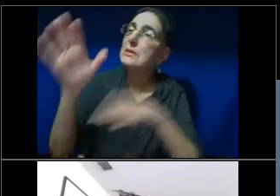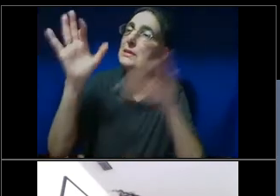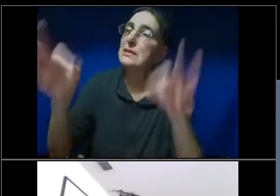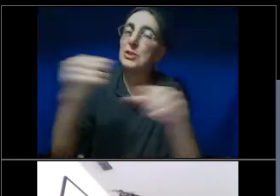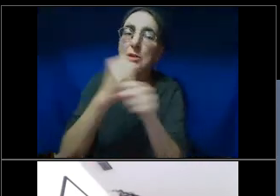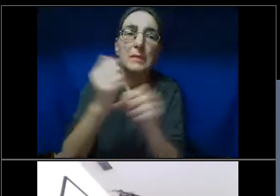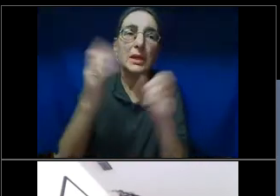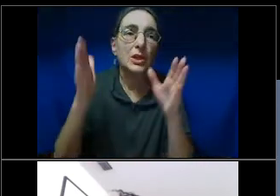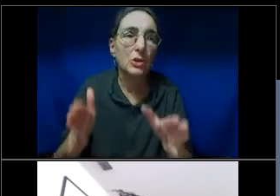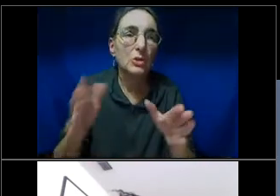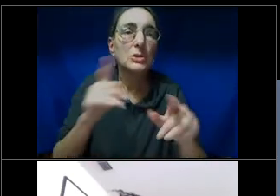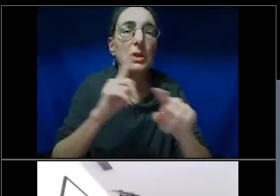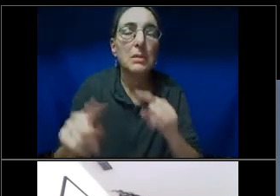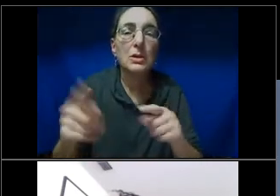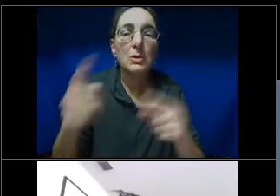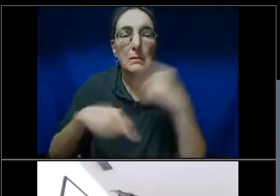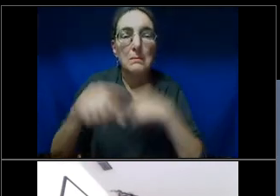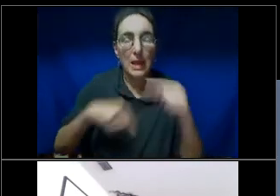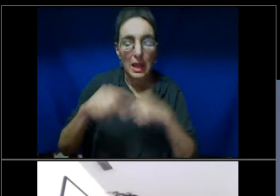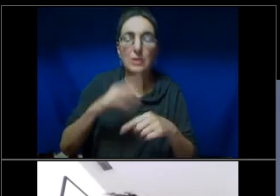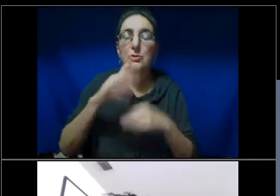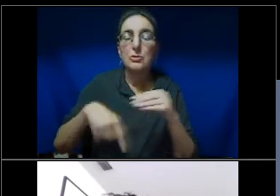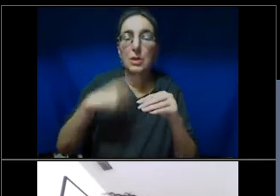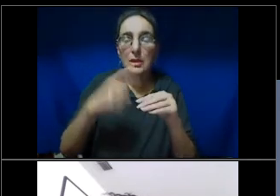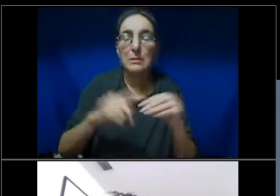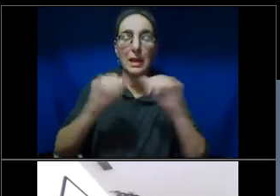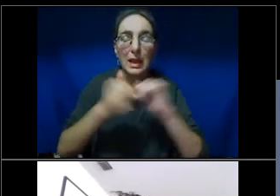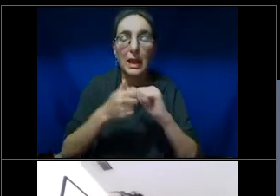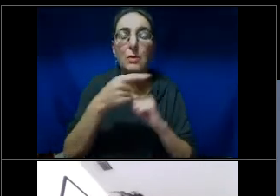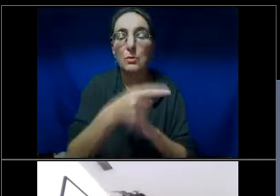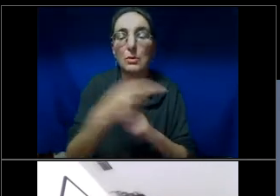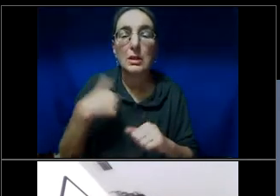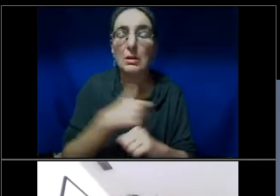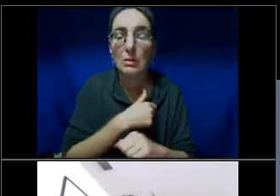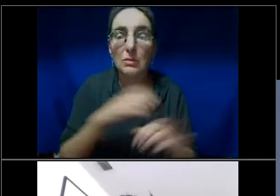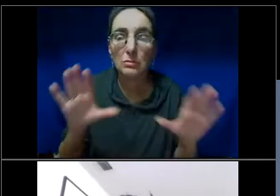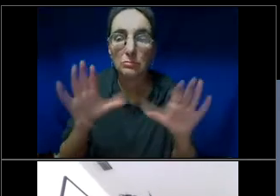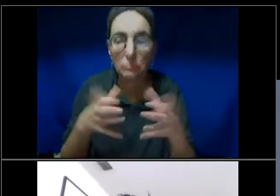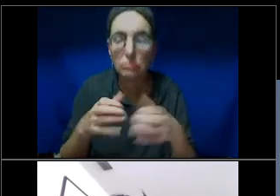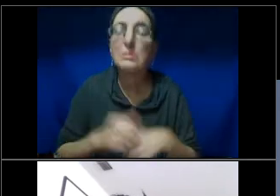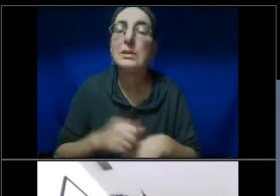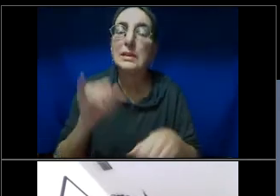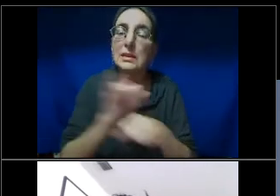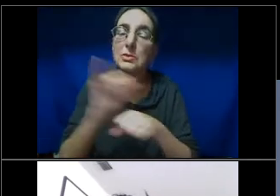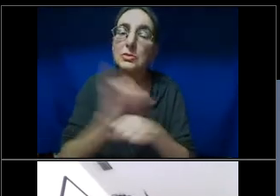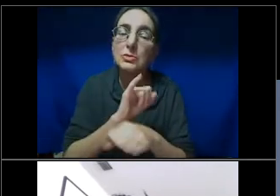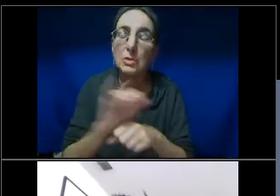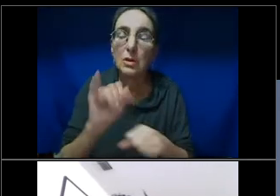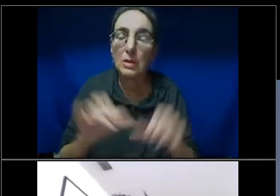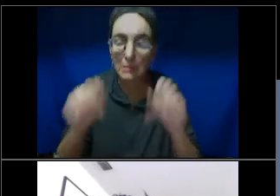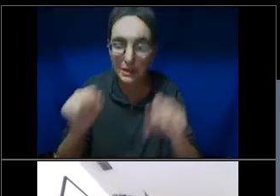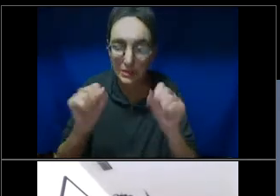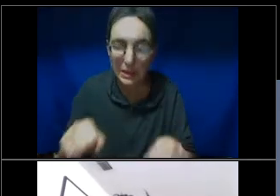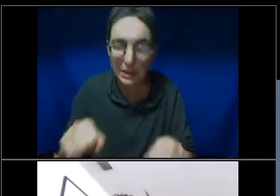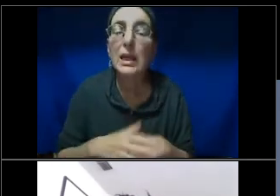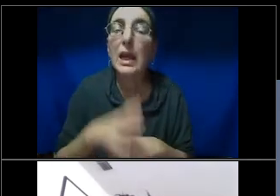sort of the CBO's capacity to convene, and the institutional capacity, and